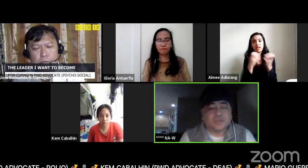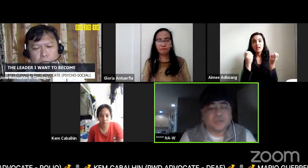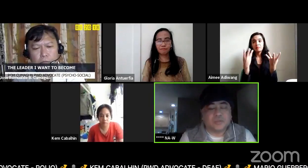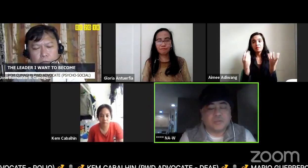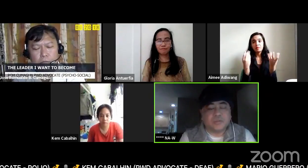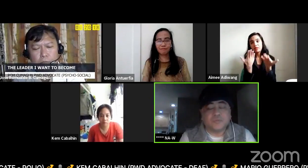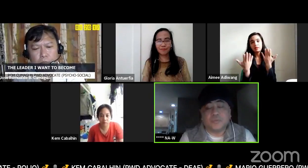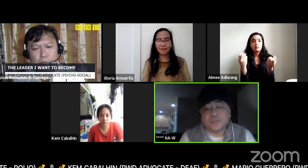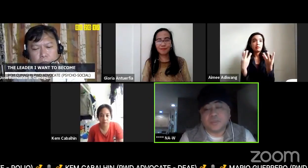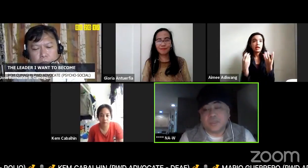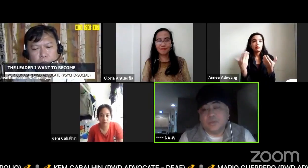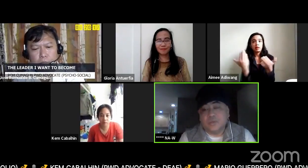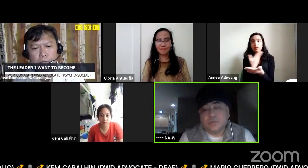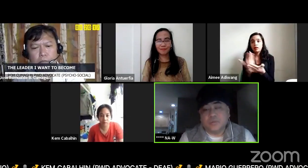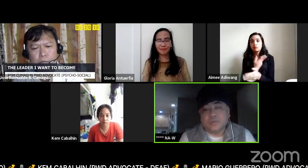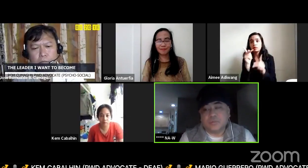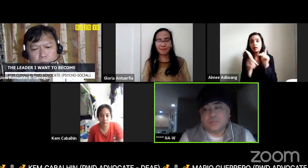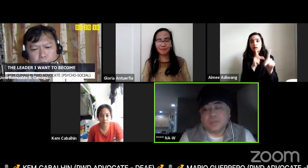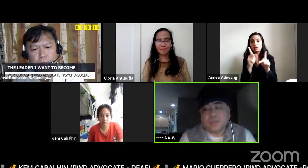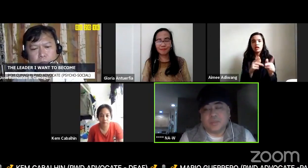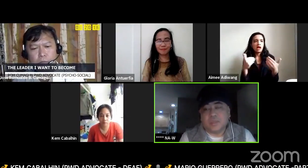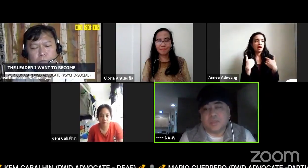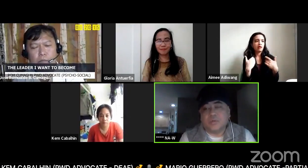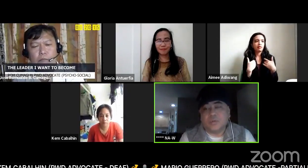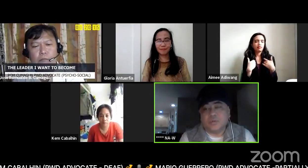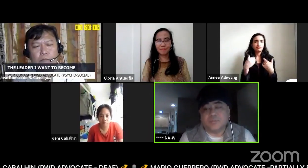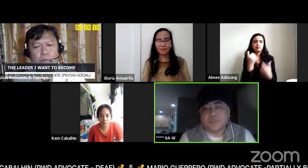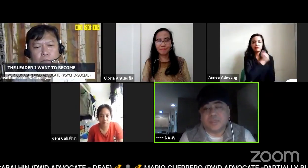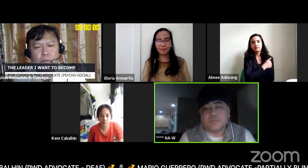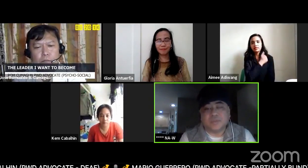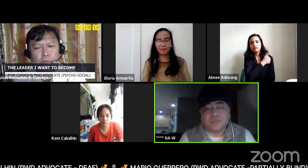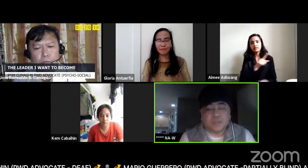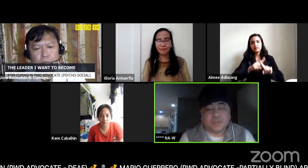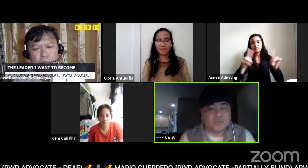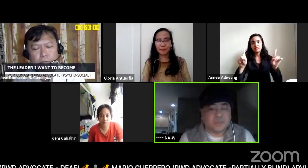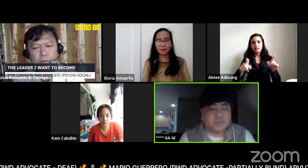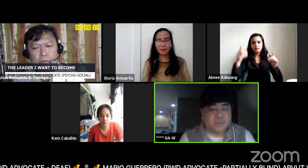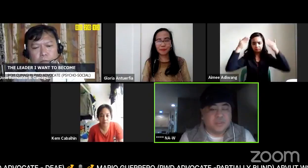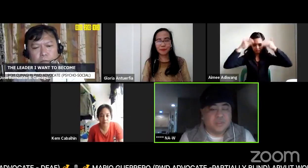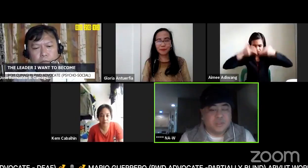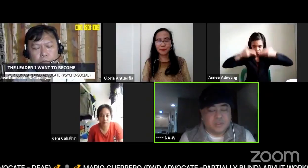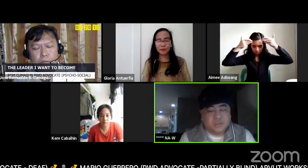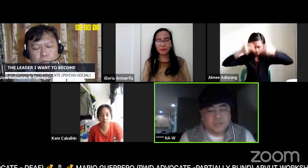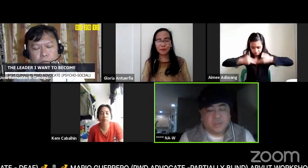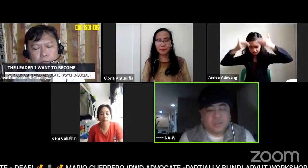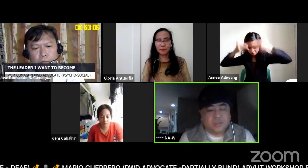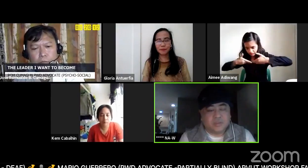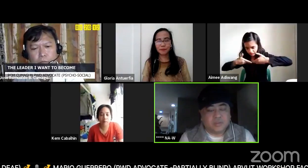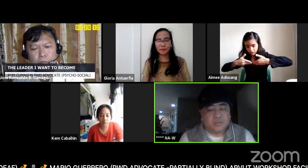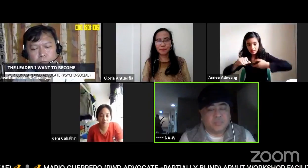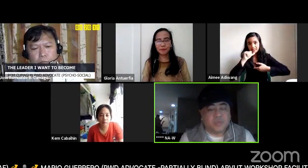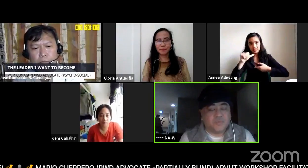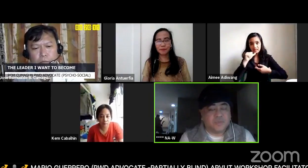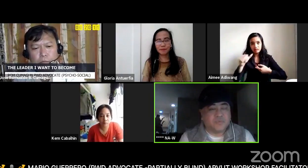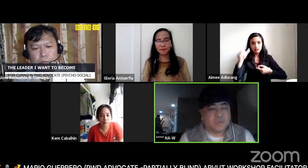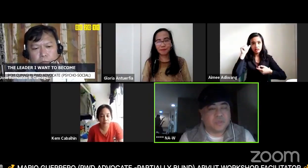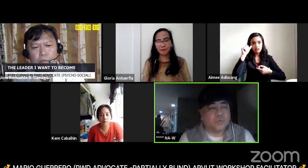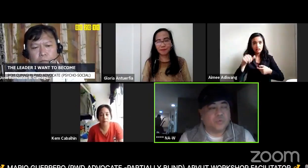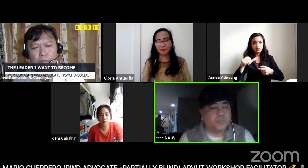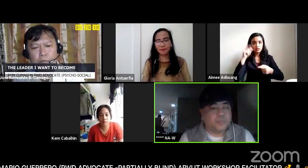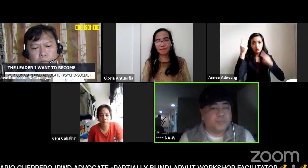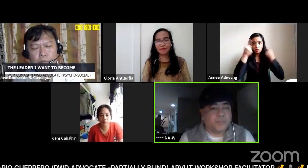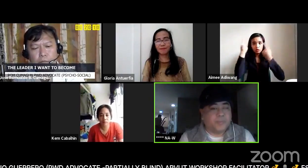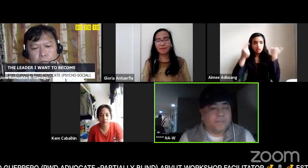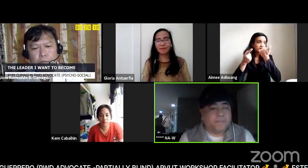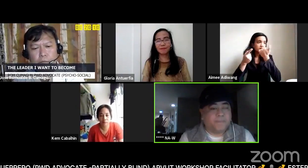the organization have so much ego, meaning thinking only of themselves instead of the benefits for